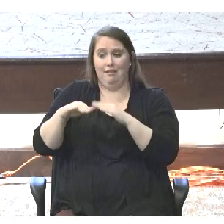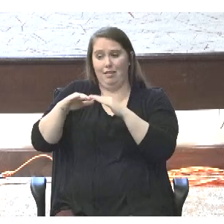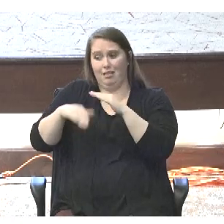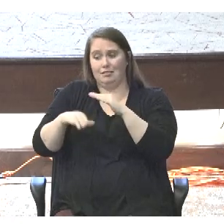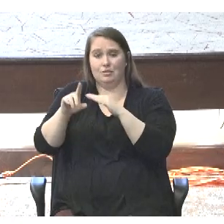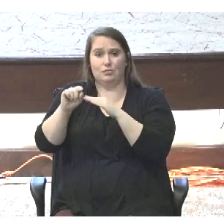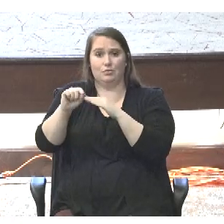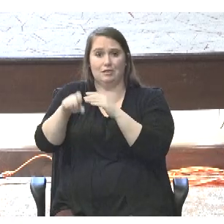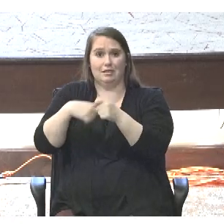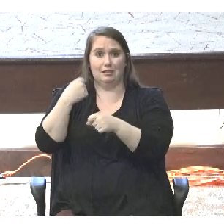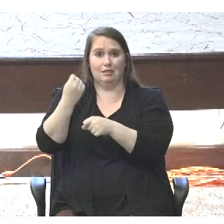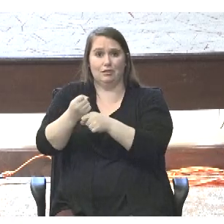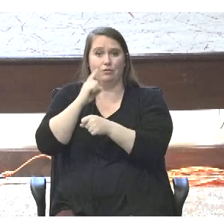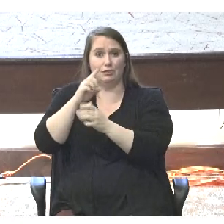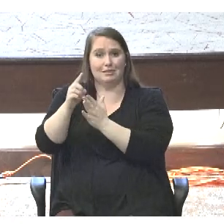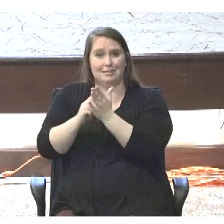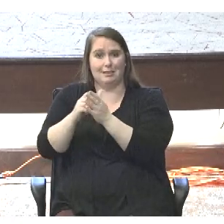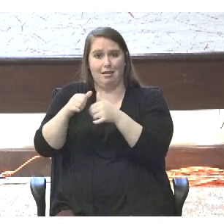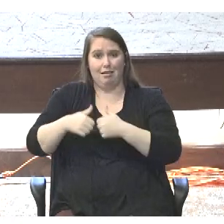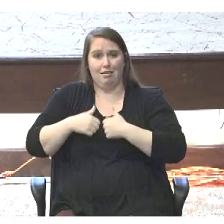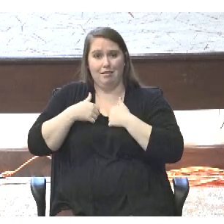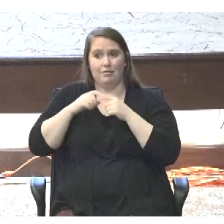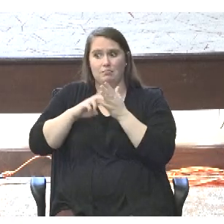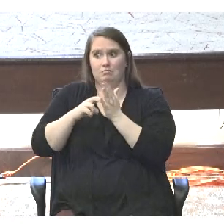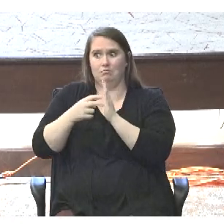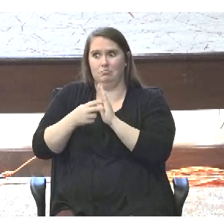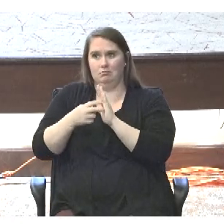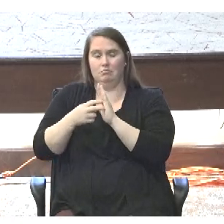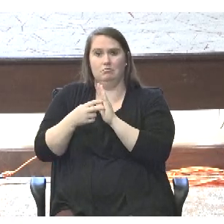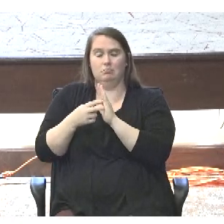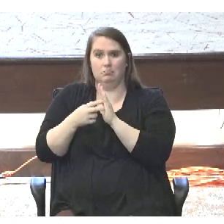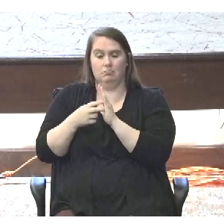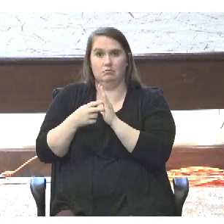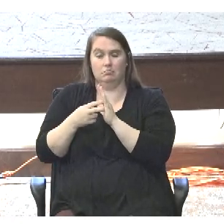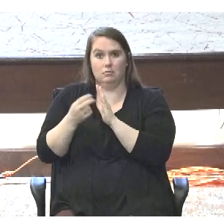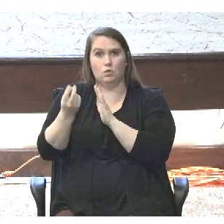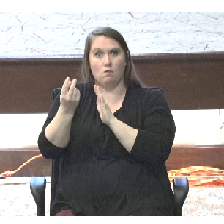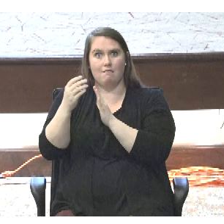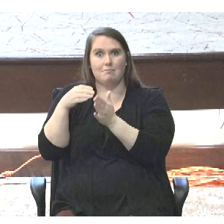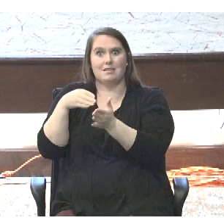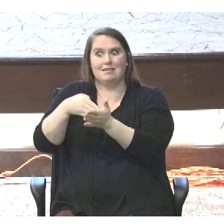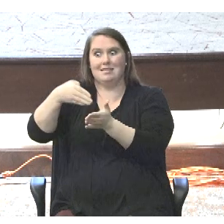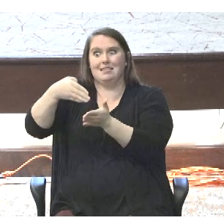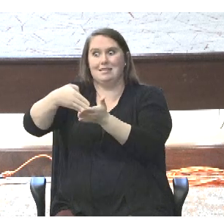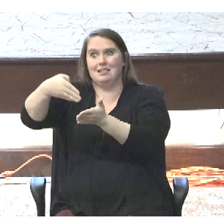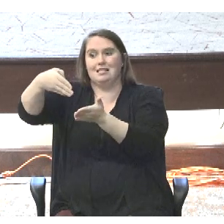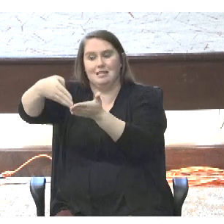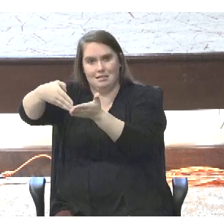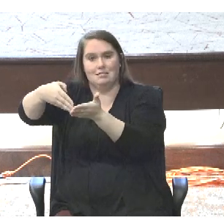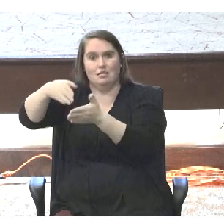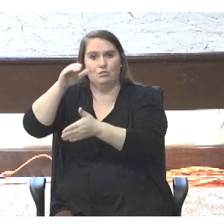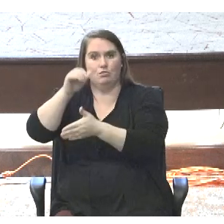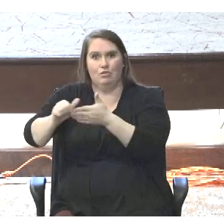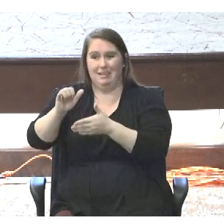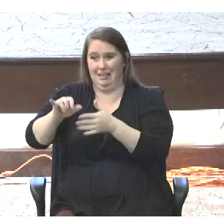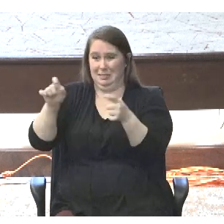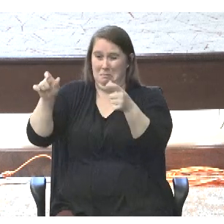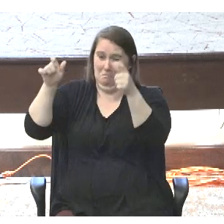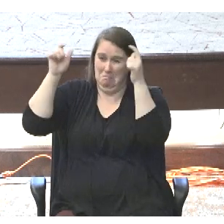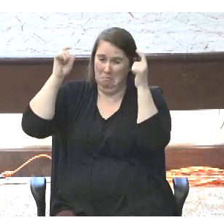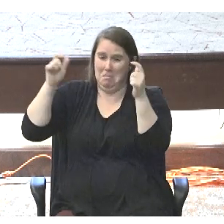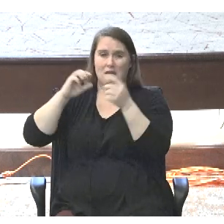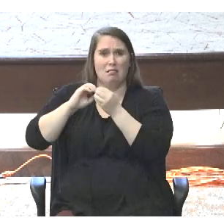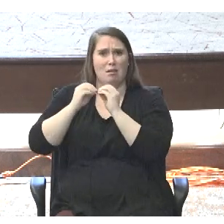design life, that's going to be $12 billion over 50 years. And so what does that really mean? Because that number's so big, 12